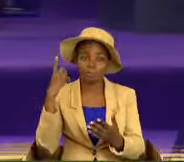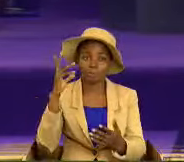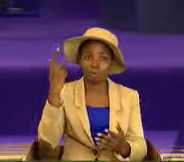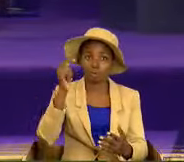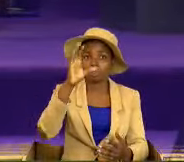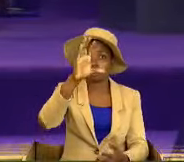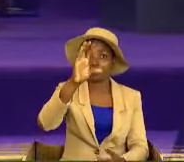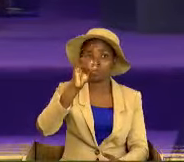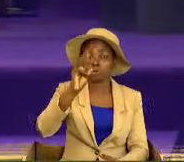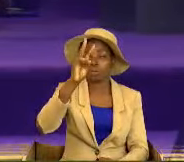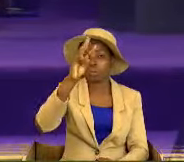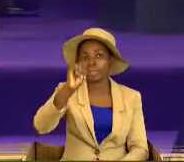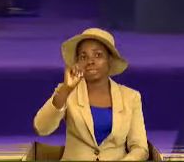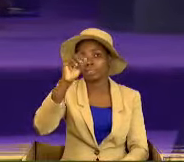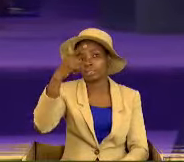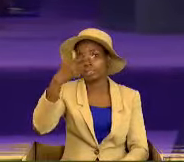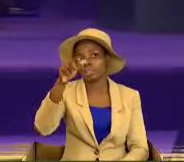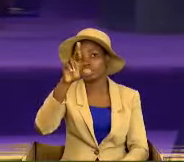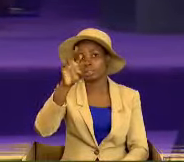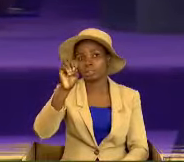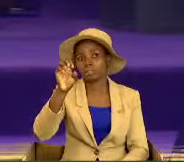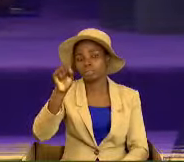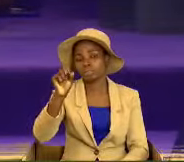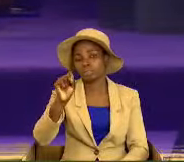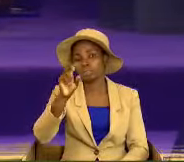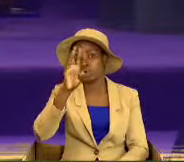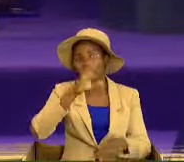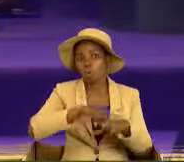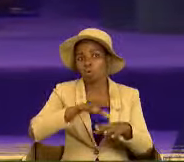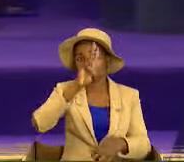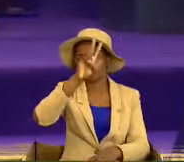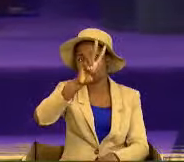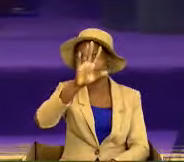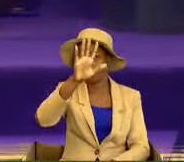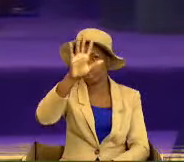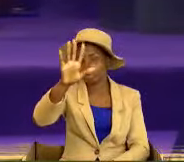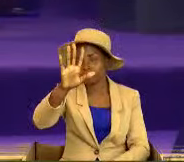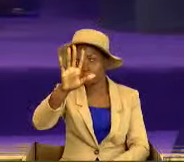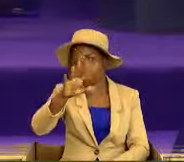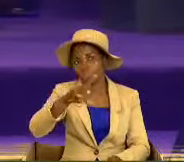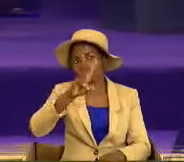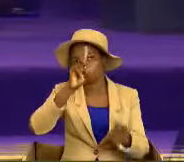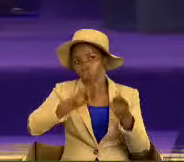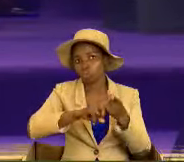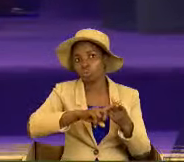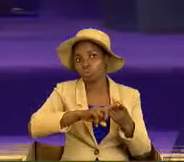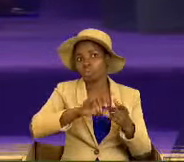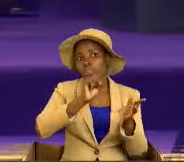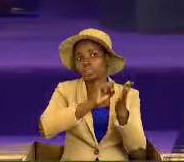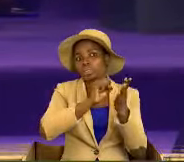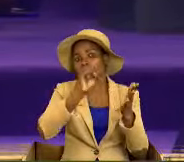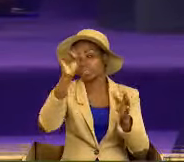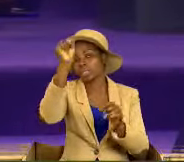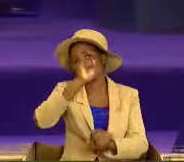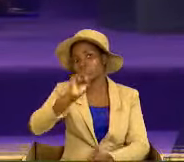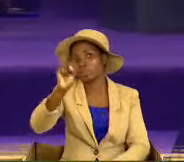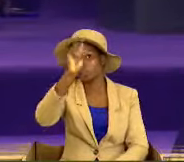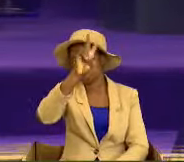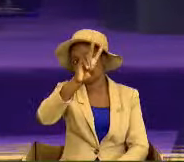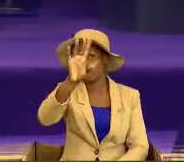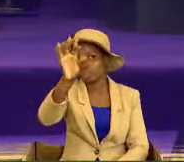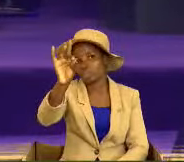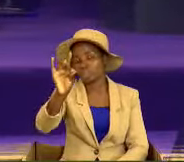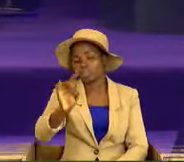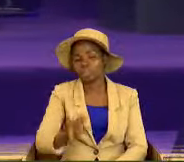within which comes up on Wednesday 25th to Saturday 28th October 2023 the theme is